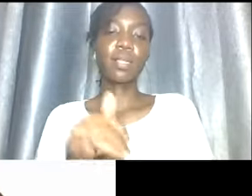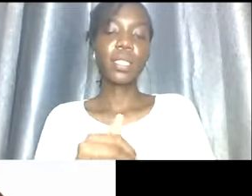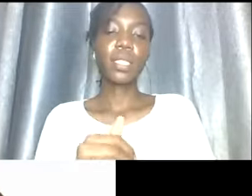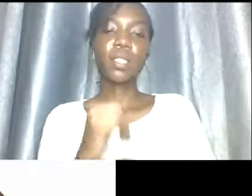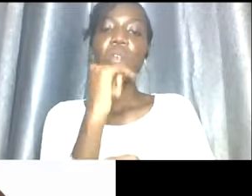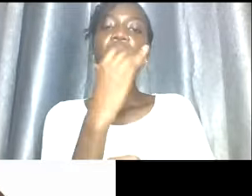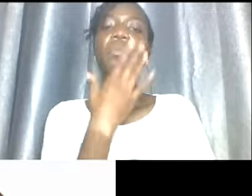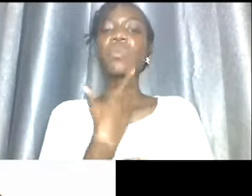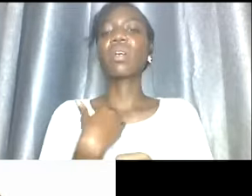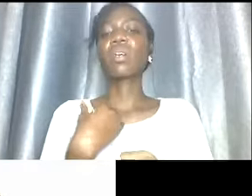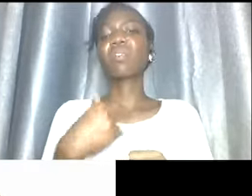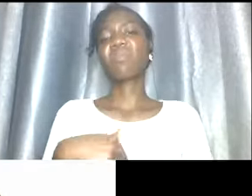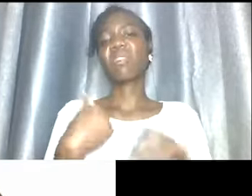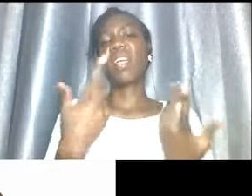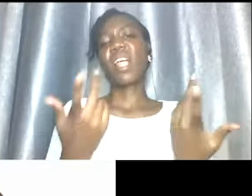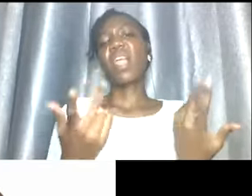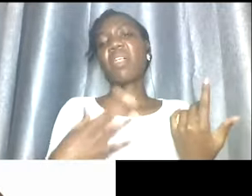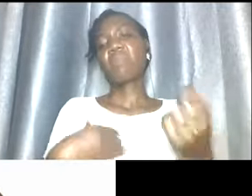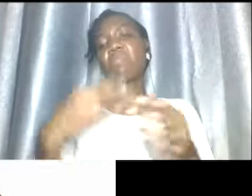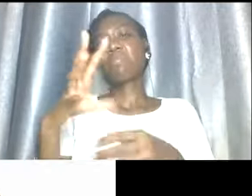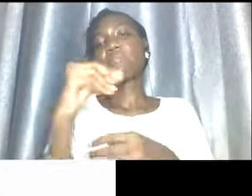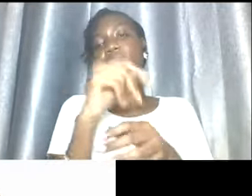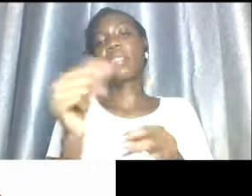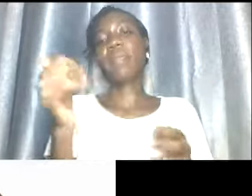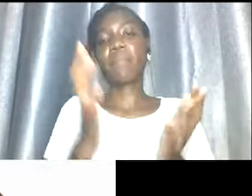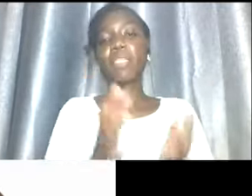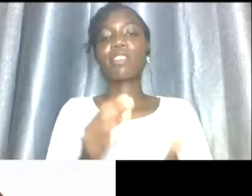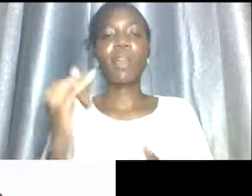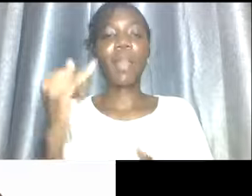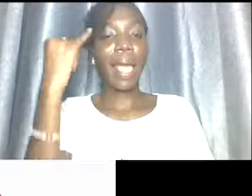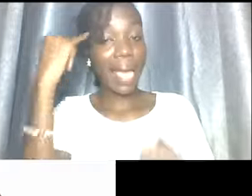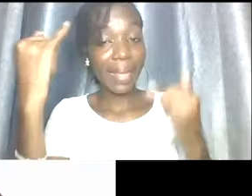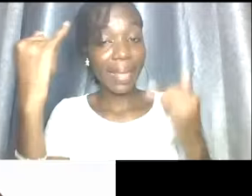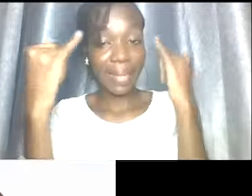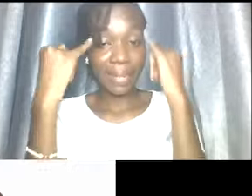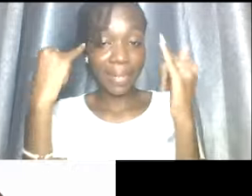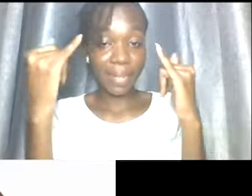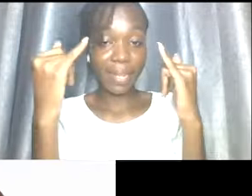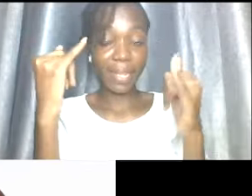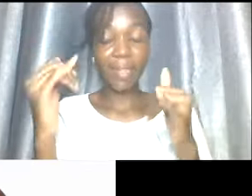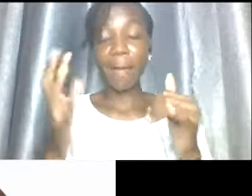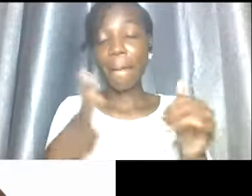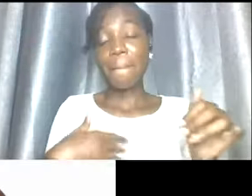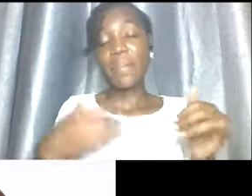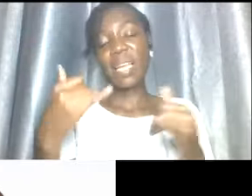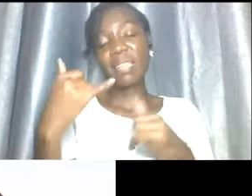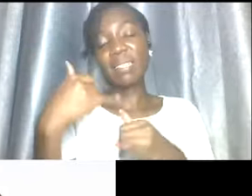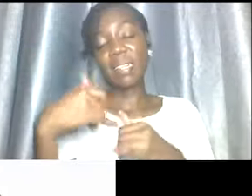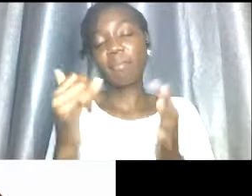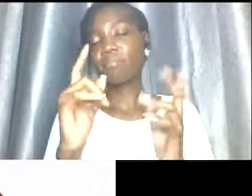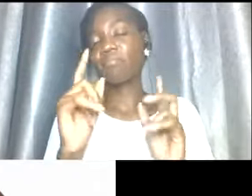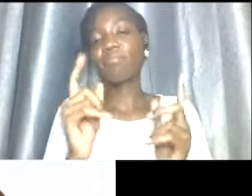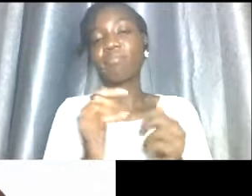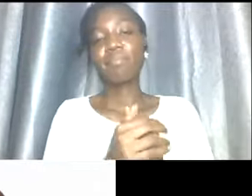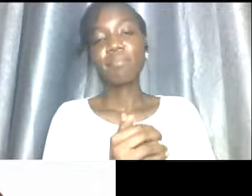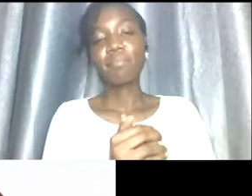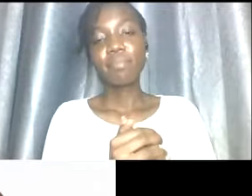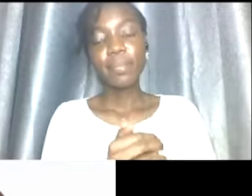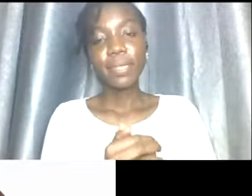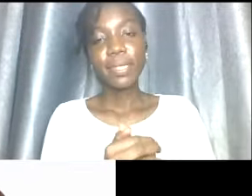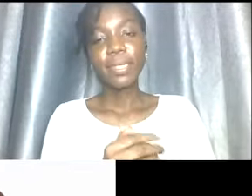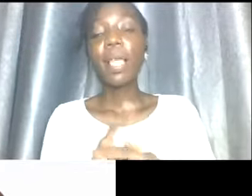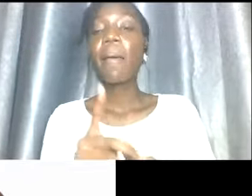though I'm stealing somebody's idea or I am trying to infringe. The